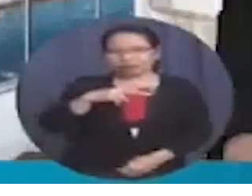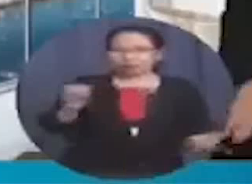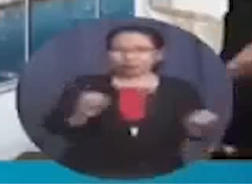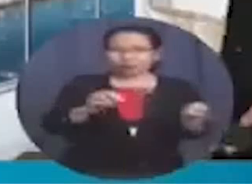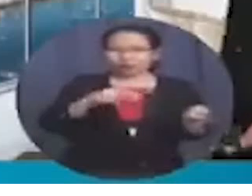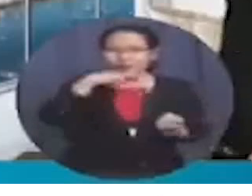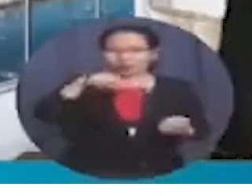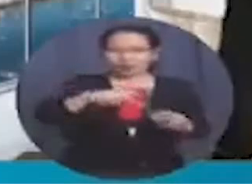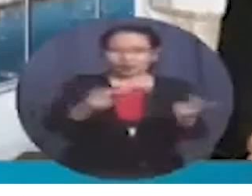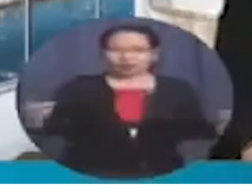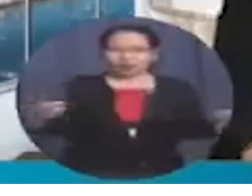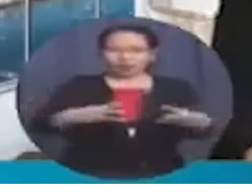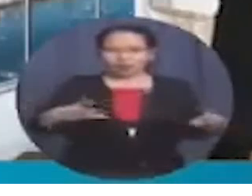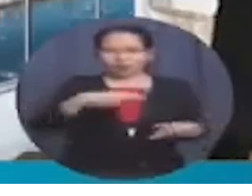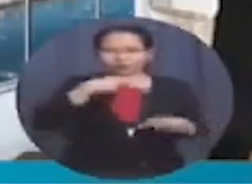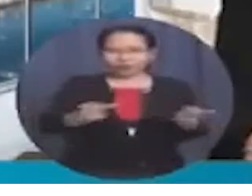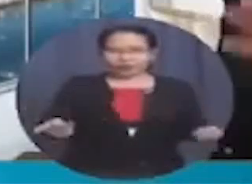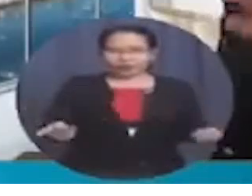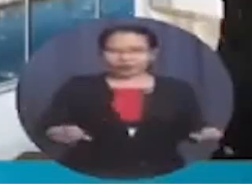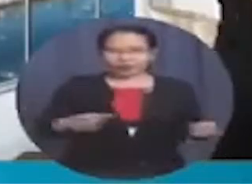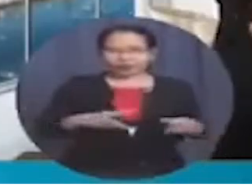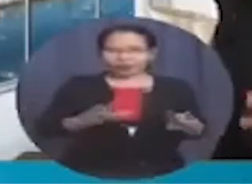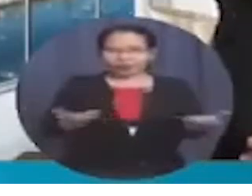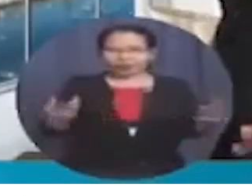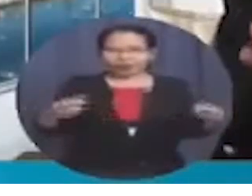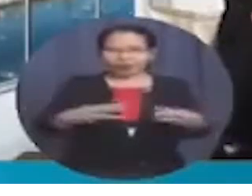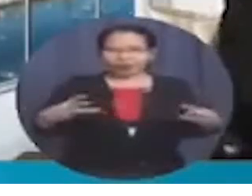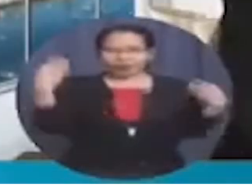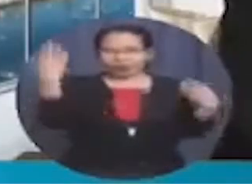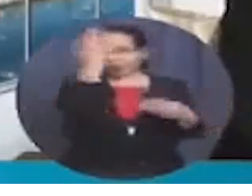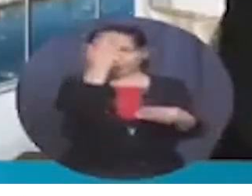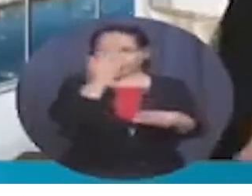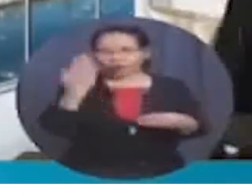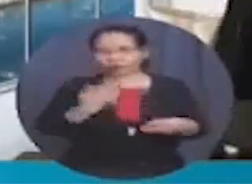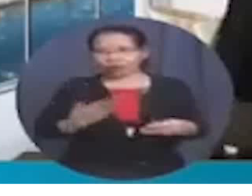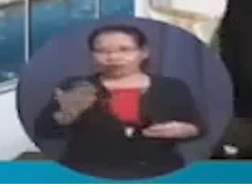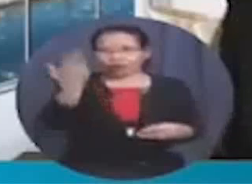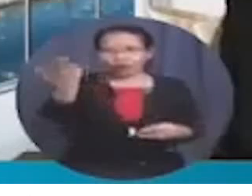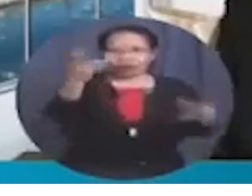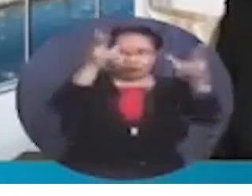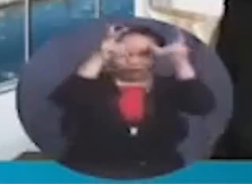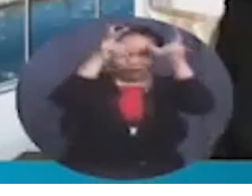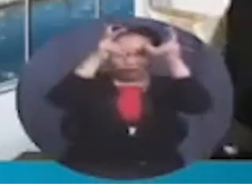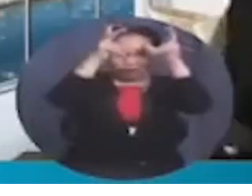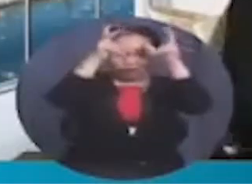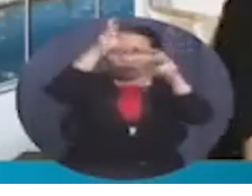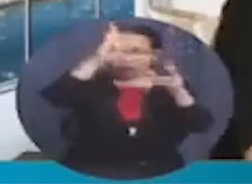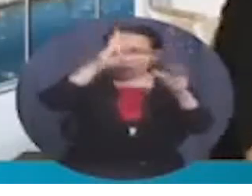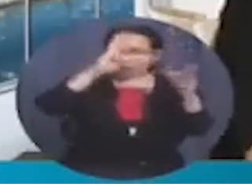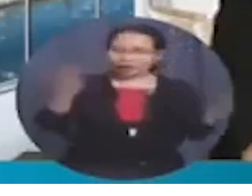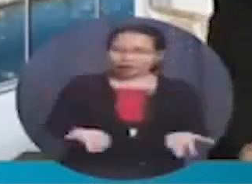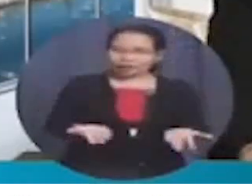Wala dun sa lugar na may gera. Kasi kung saan may gera, may confusion, ang nandun si Satanas, ang Diyos